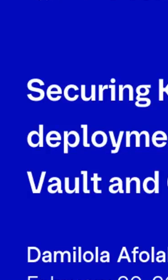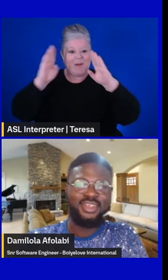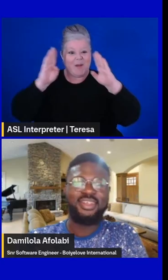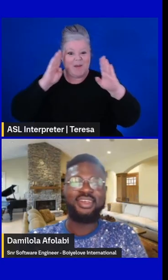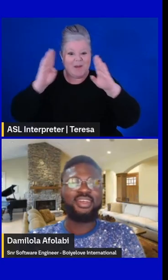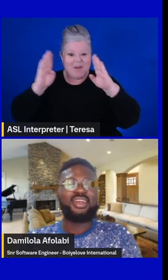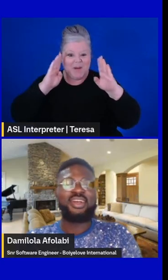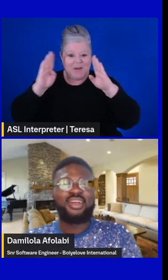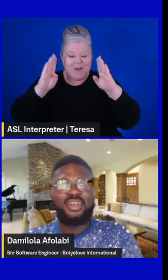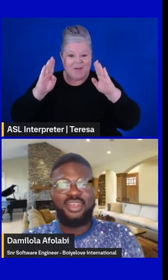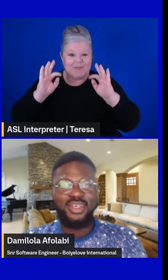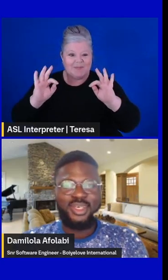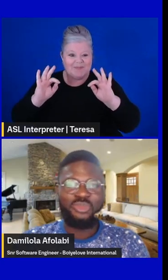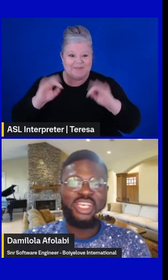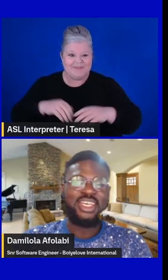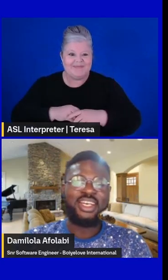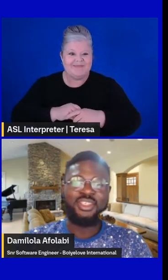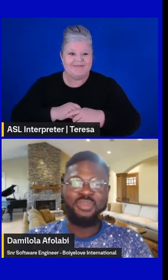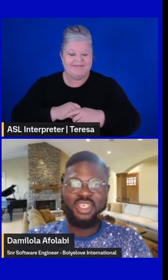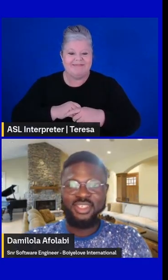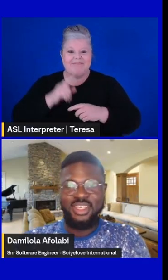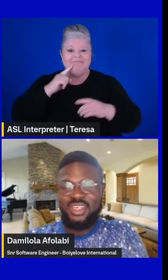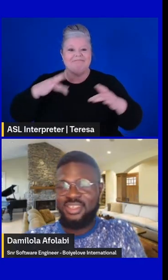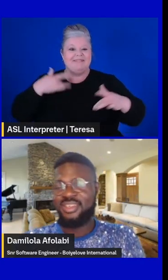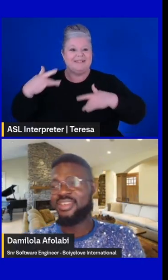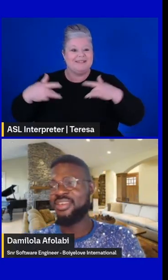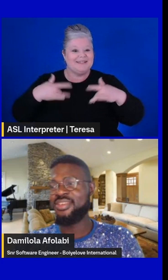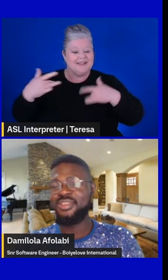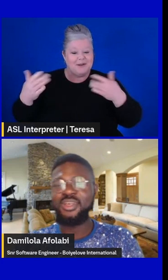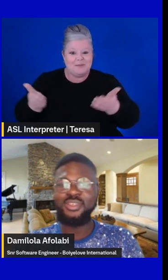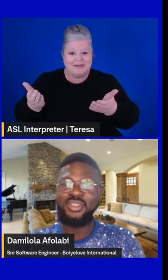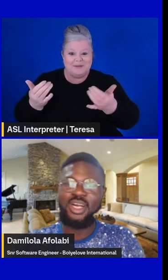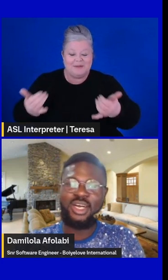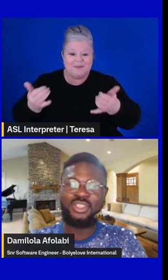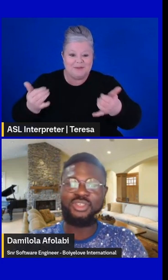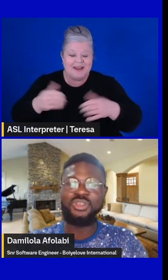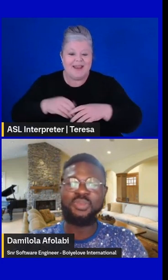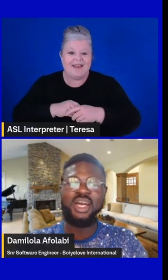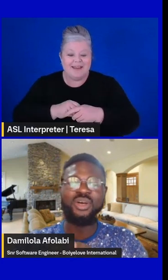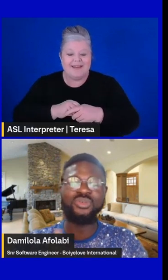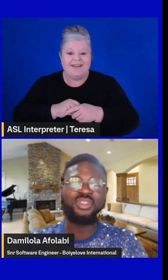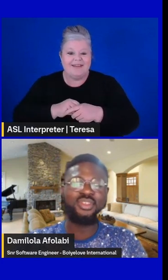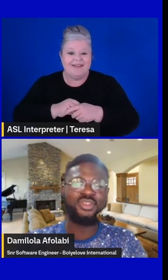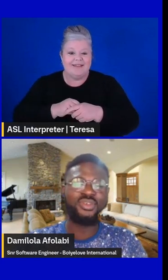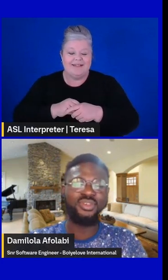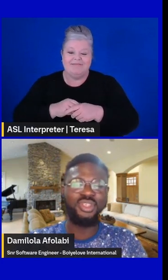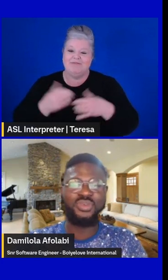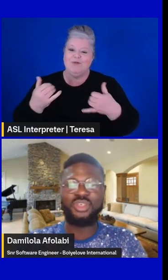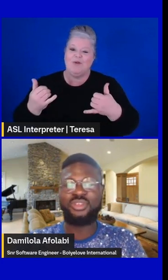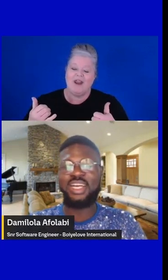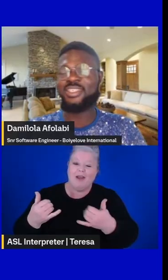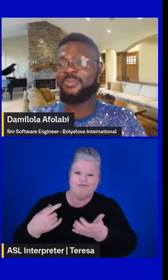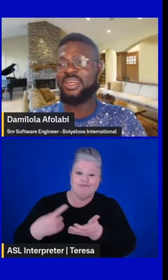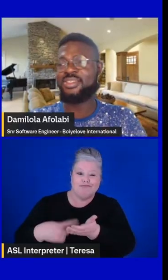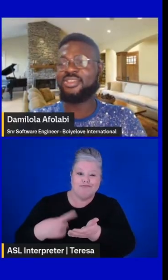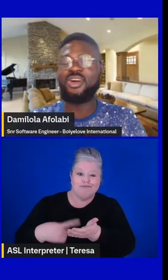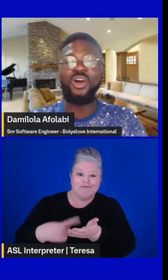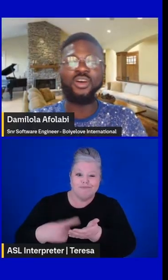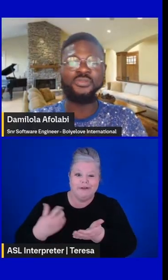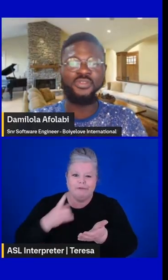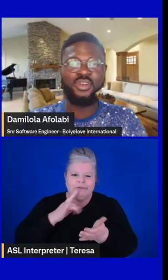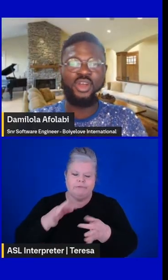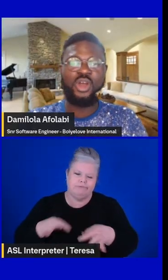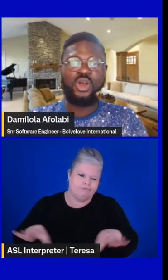Hi. I'm really excited to be here today to talk to you about the critical